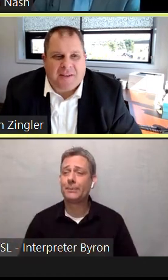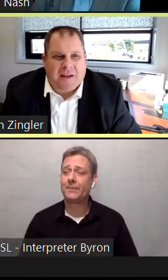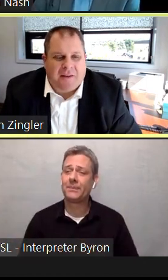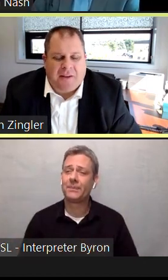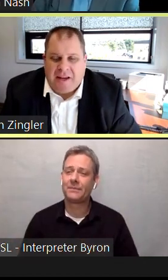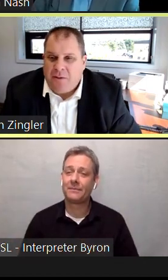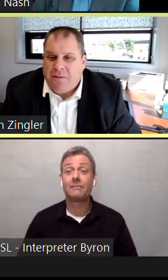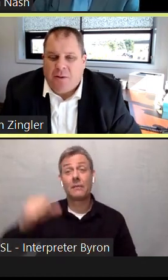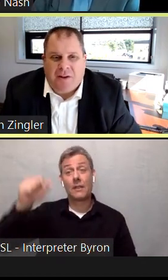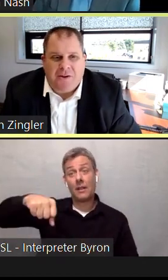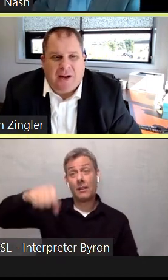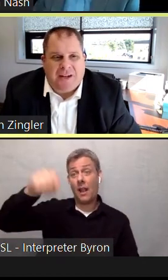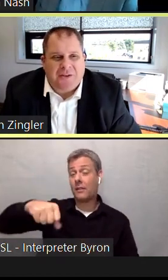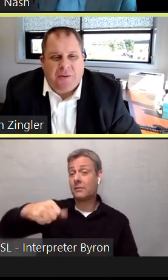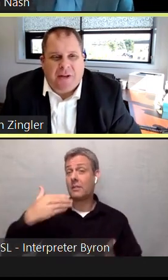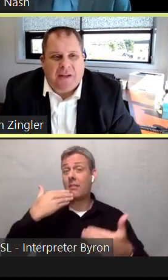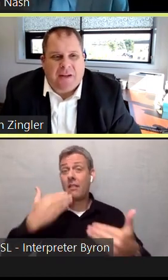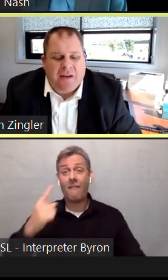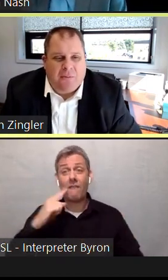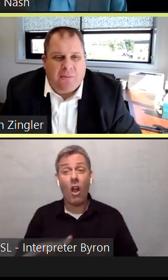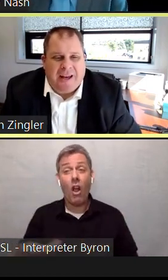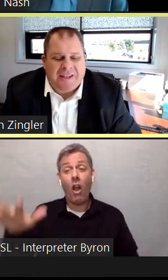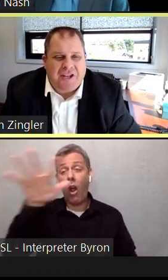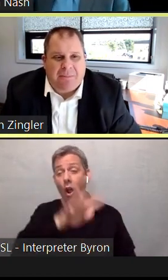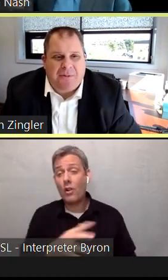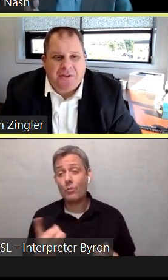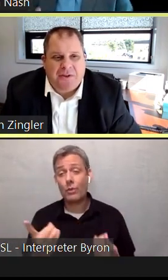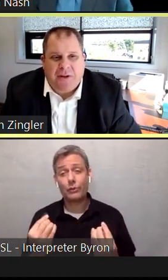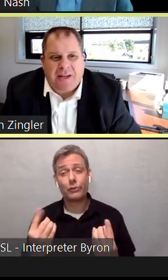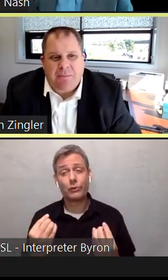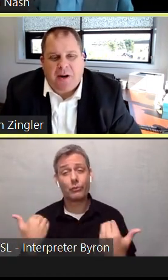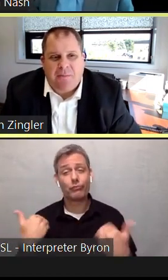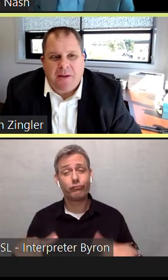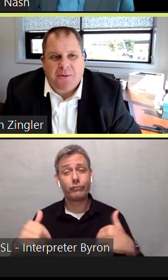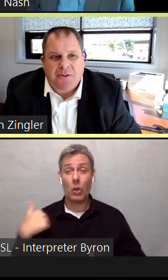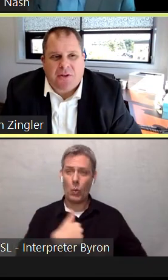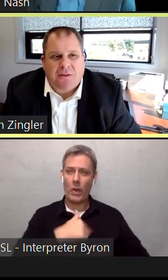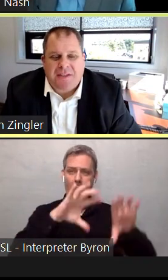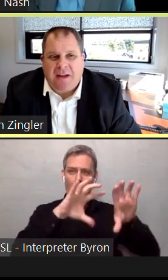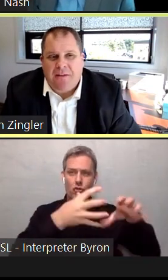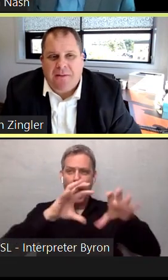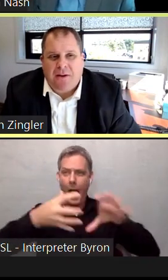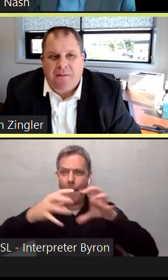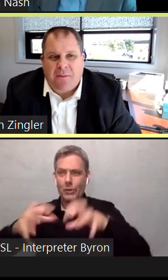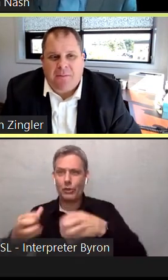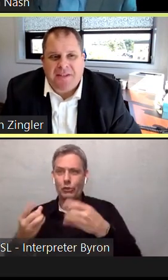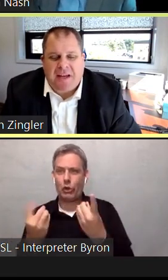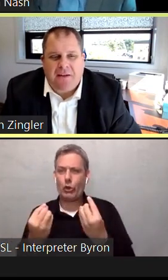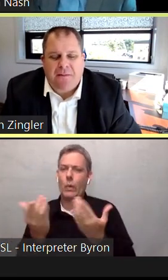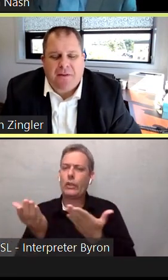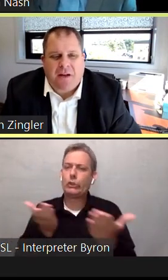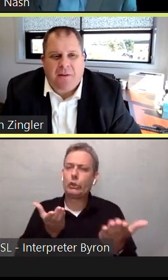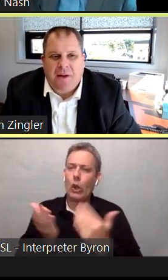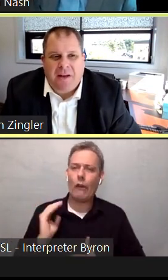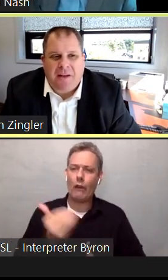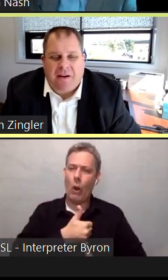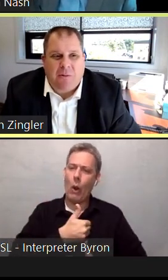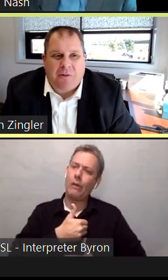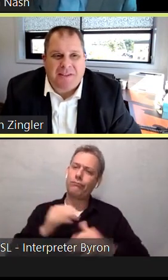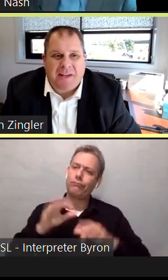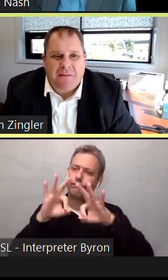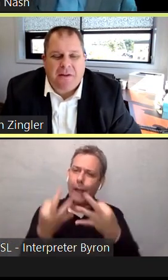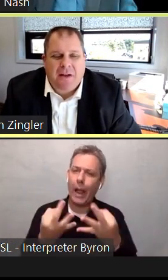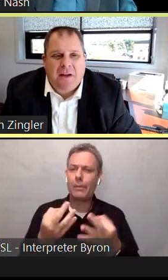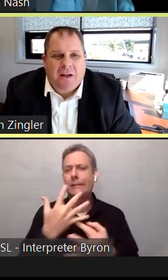Yes, and thank you for all that you guys are doing and we as chapters are doing to keep our people served safe, their families safe, and